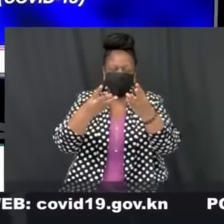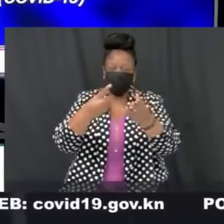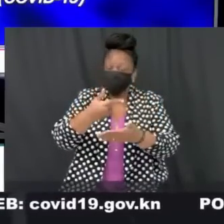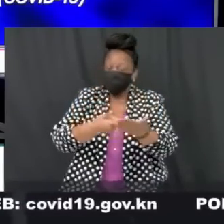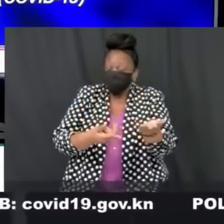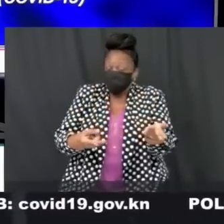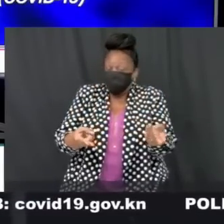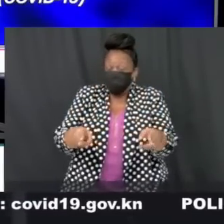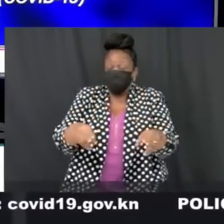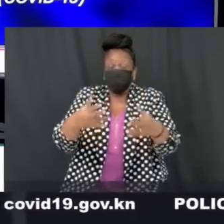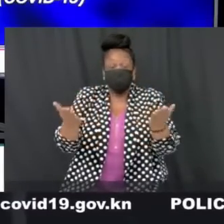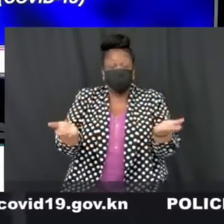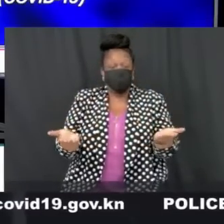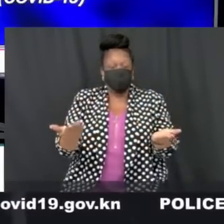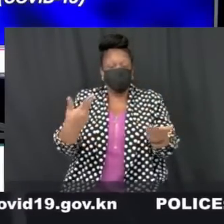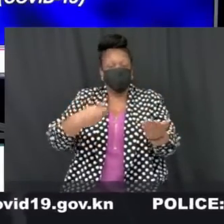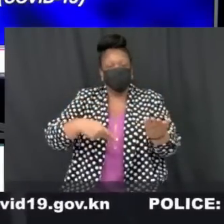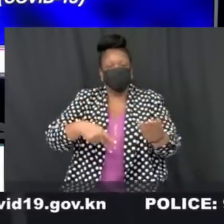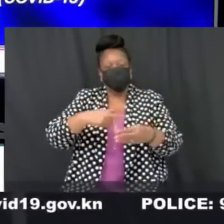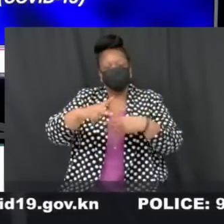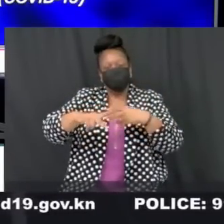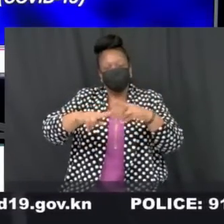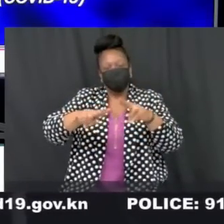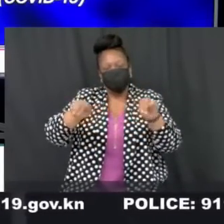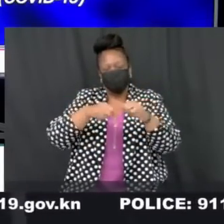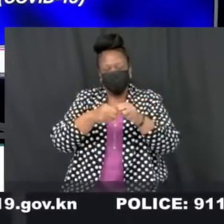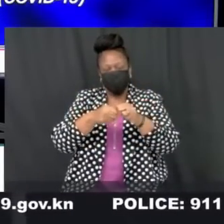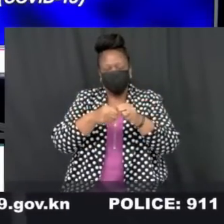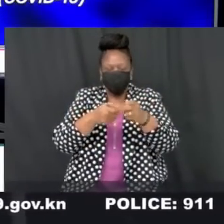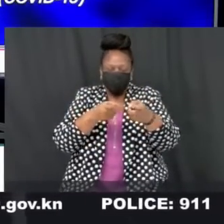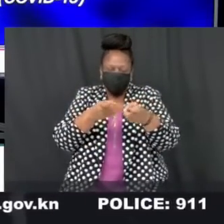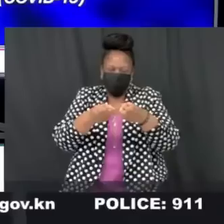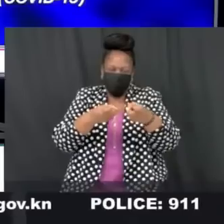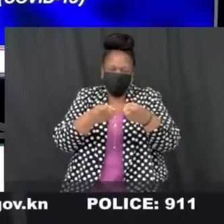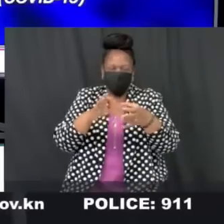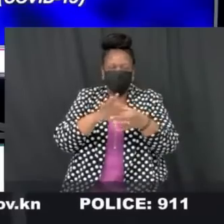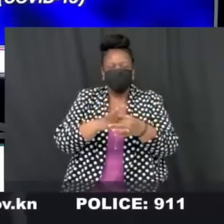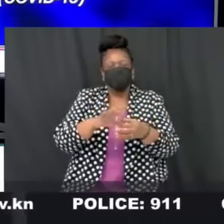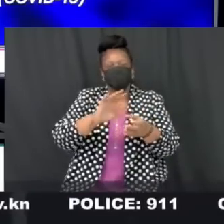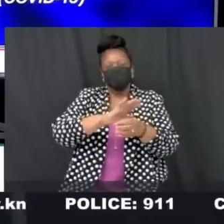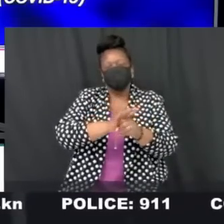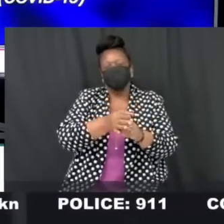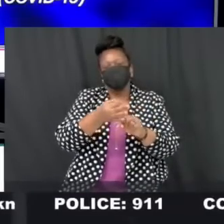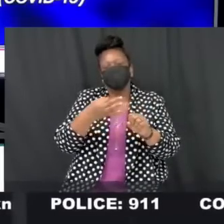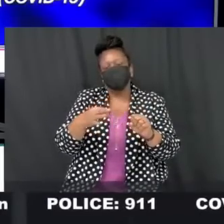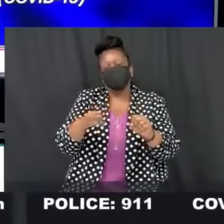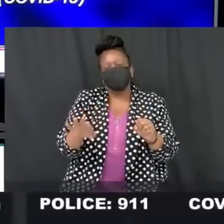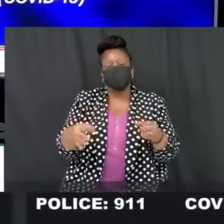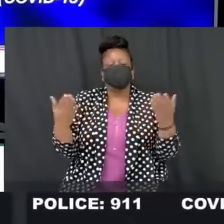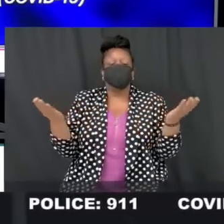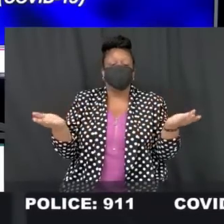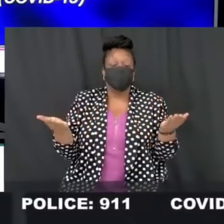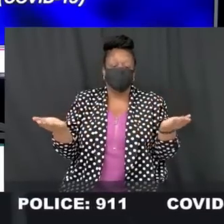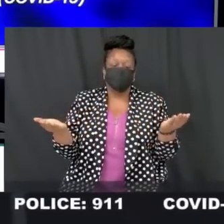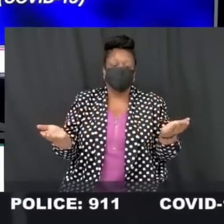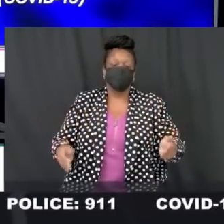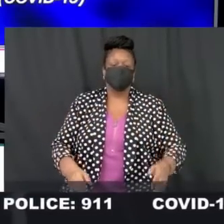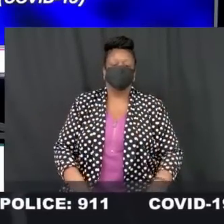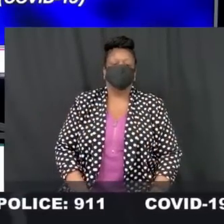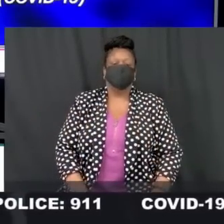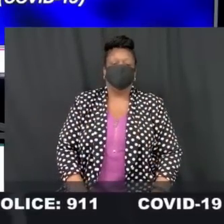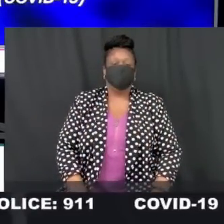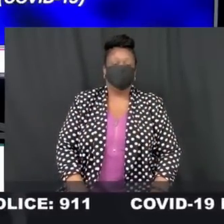Kitts and Nevis with the management of the COVID-19 pandemic.